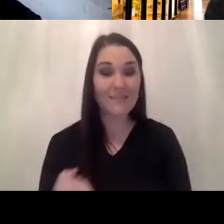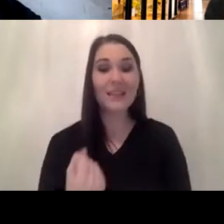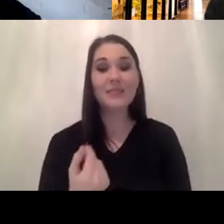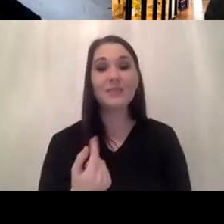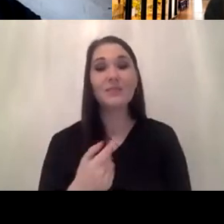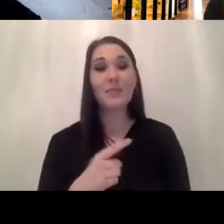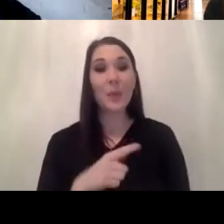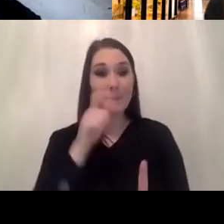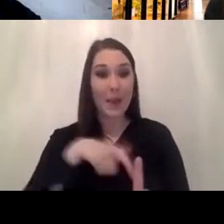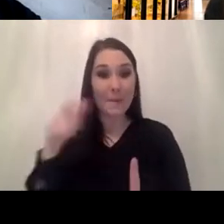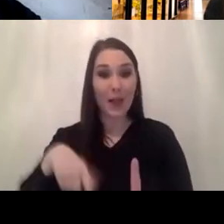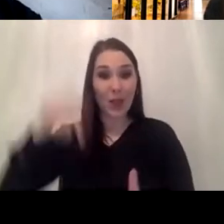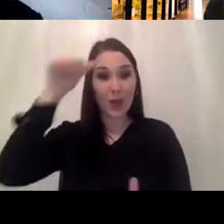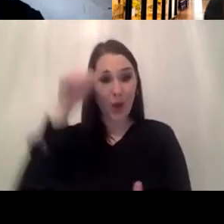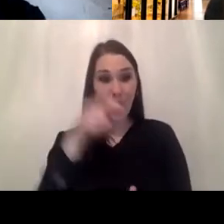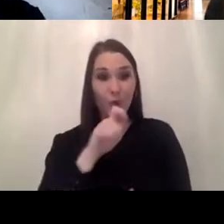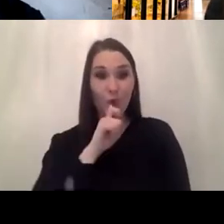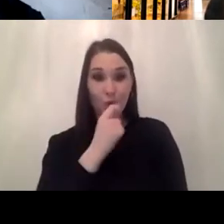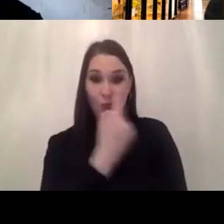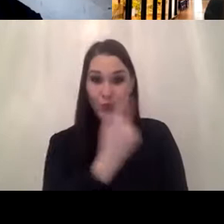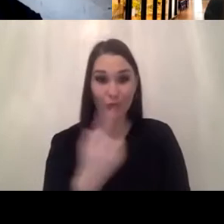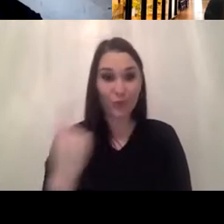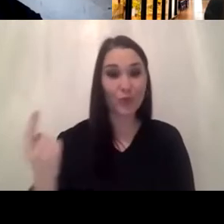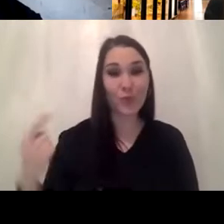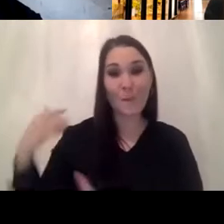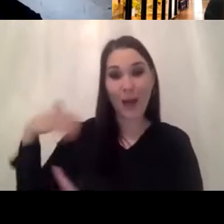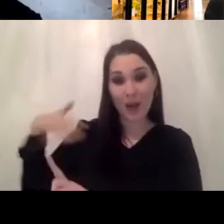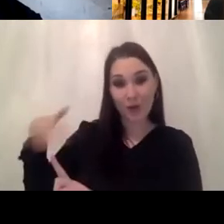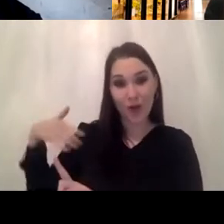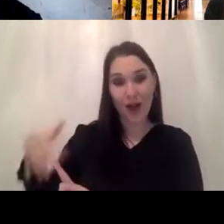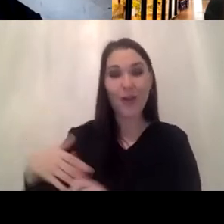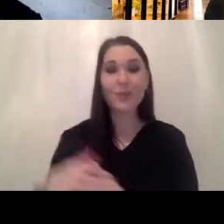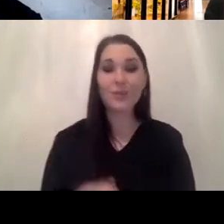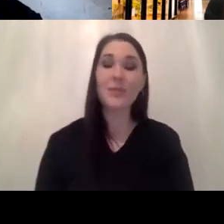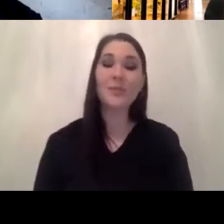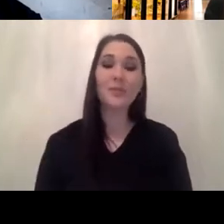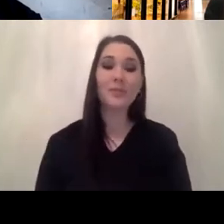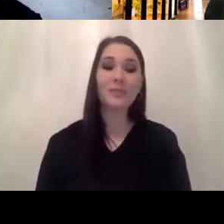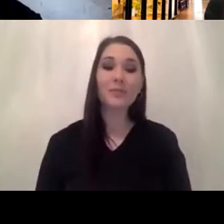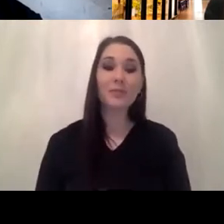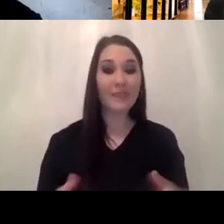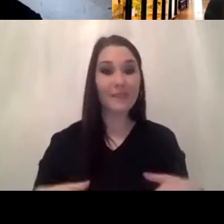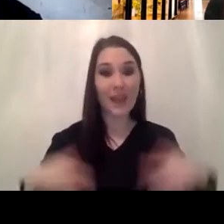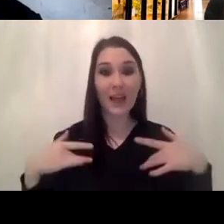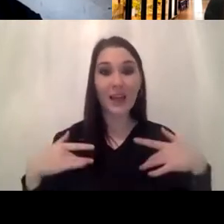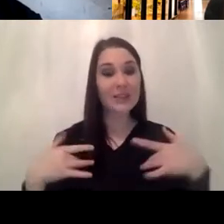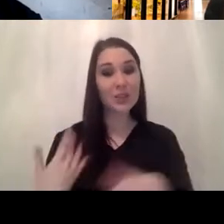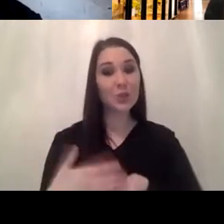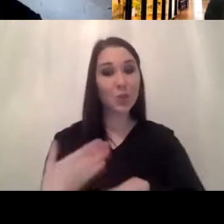people know who they are, what they do, a little bit about them. You know, we've found that that's been working really